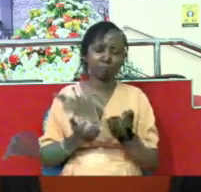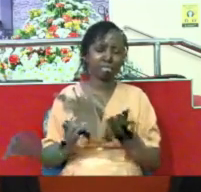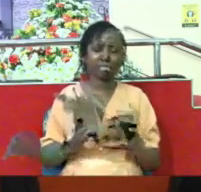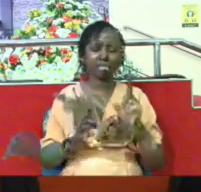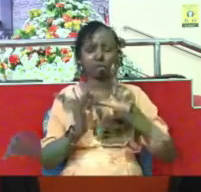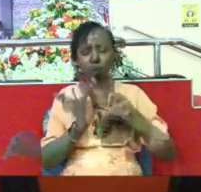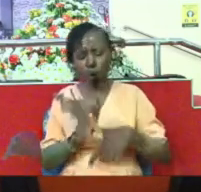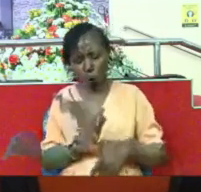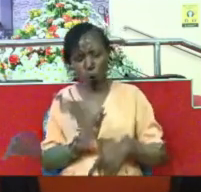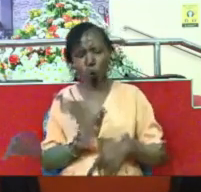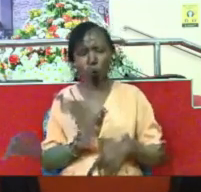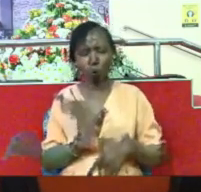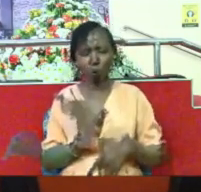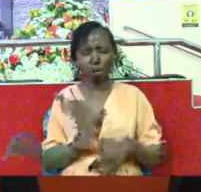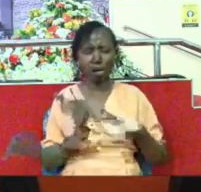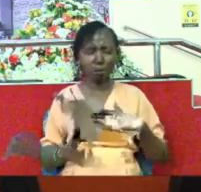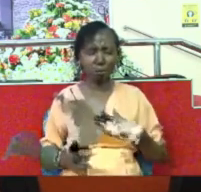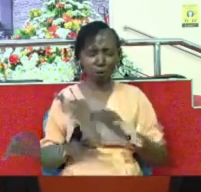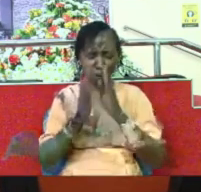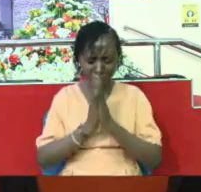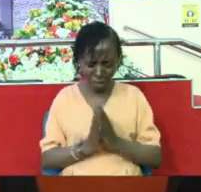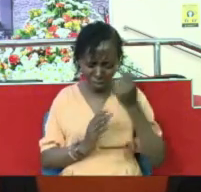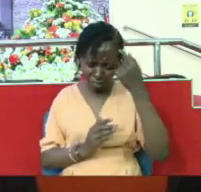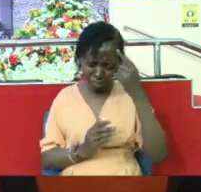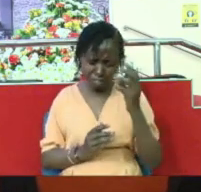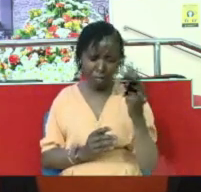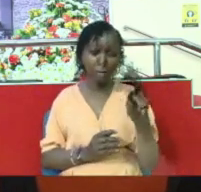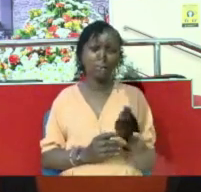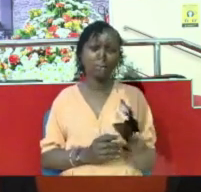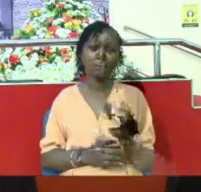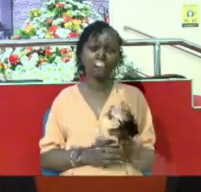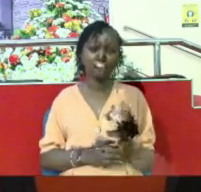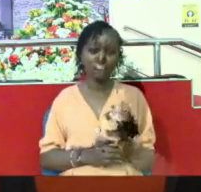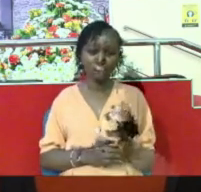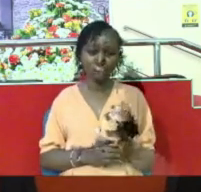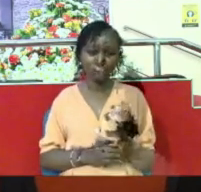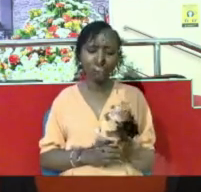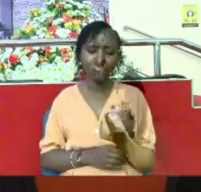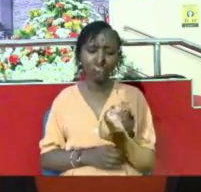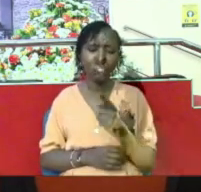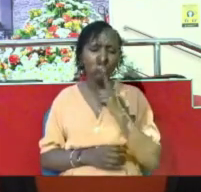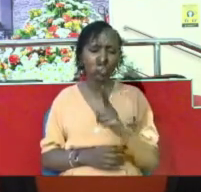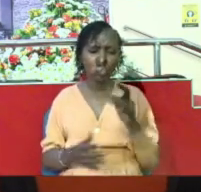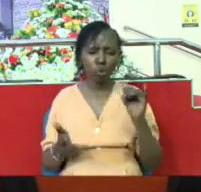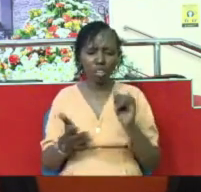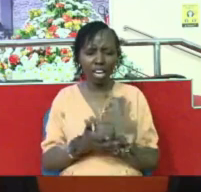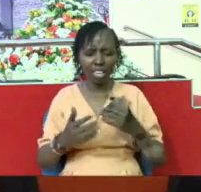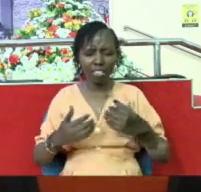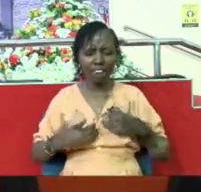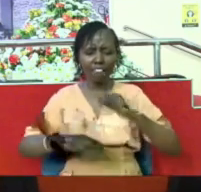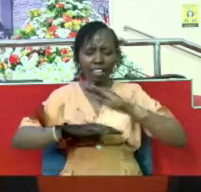imeenda chini. And I'm praying for financial miracle. Na ninaomba Mungu anifungulie so that I can have for myself, ili kwamba nipate yangu, for